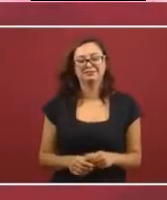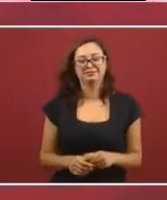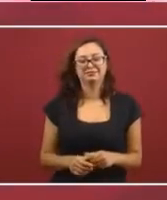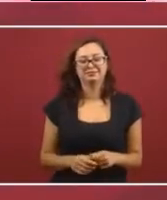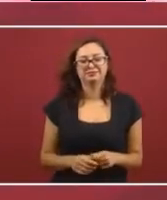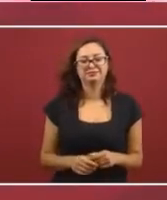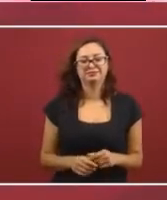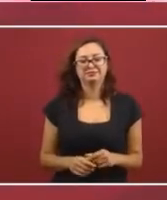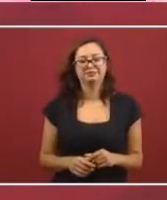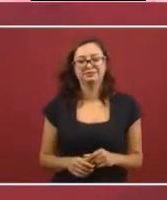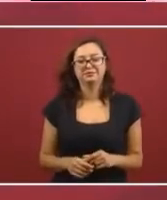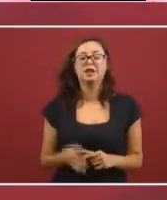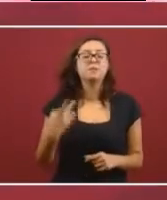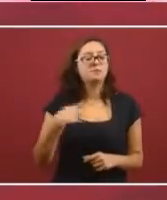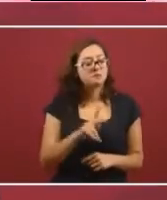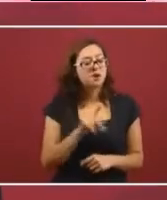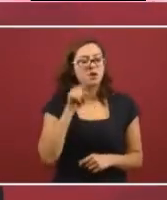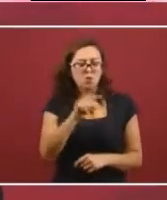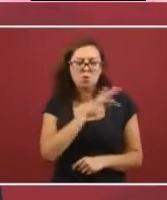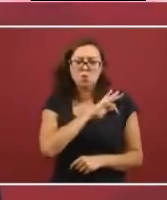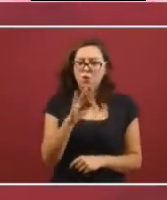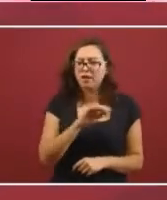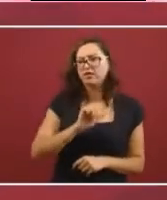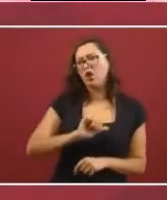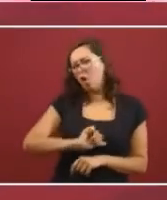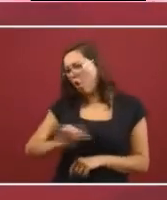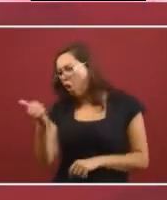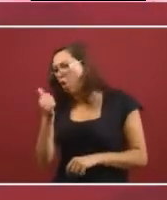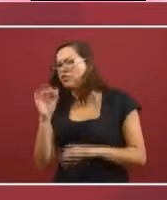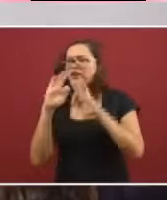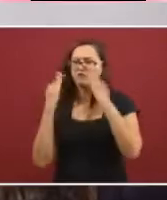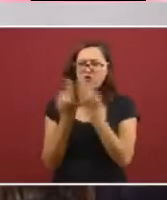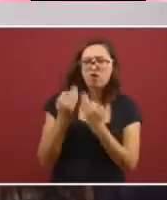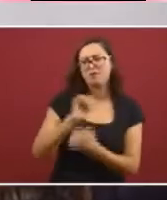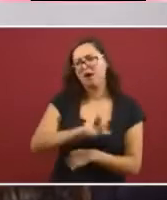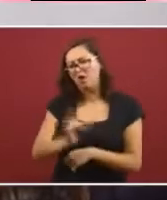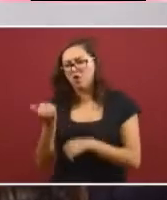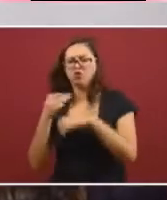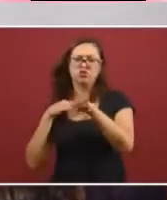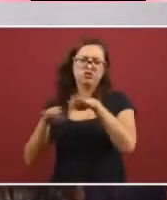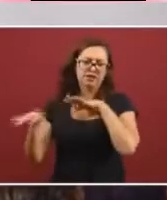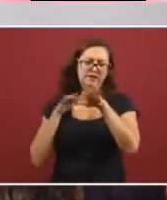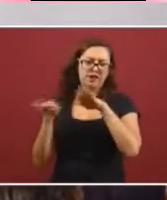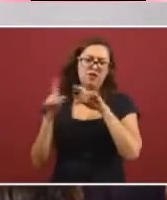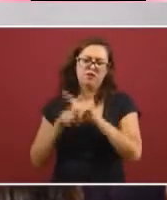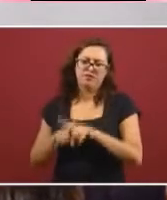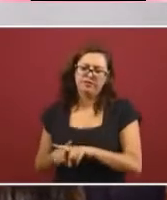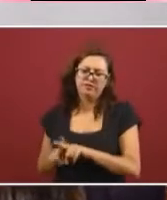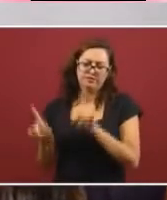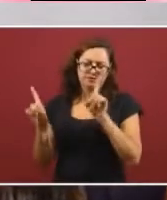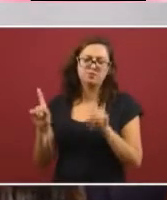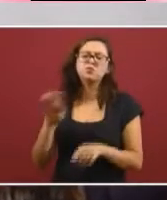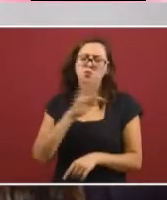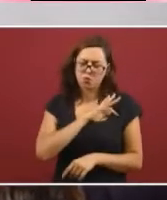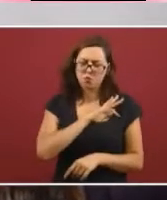Pero es but this, otro tipo de actividad. This is another type of activity. No es lo mismo. It's not the same Pero job. No se les